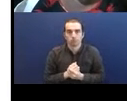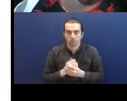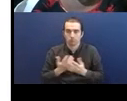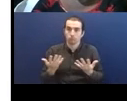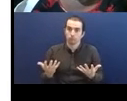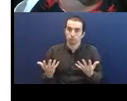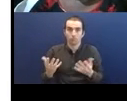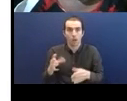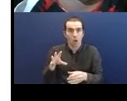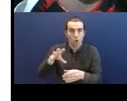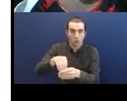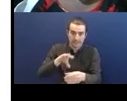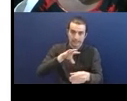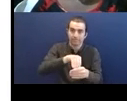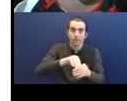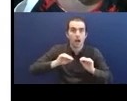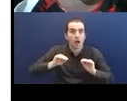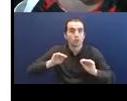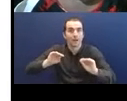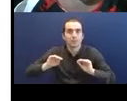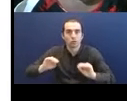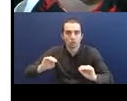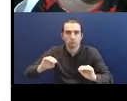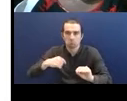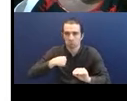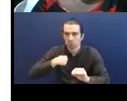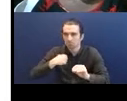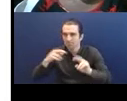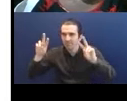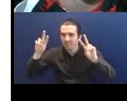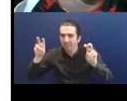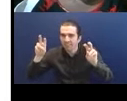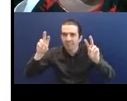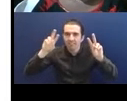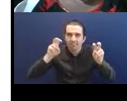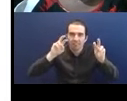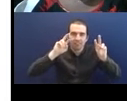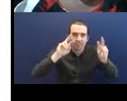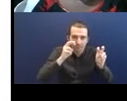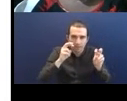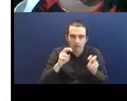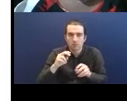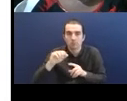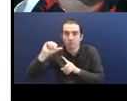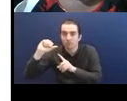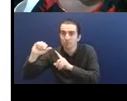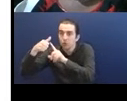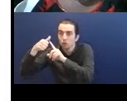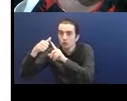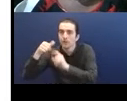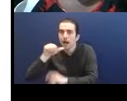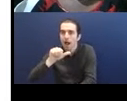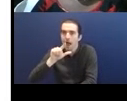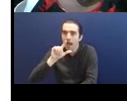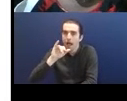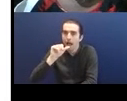that includes everyone with non-disabled and disabled people, including those with special educational